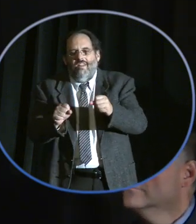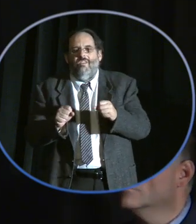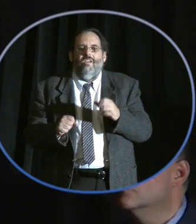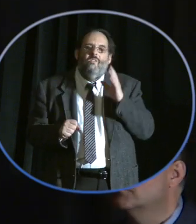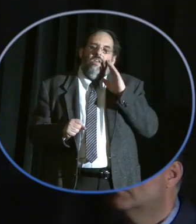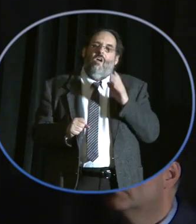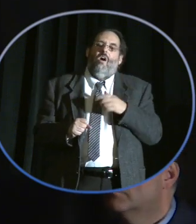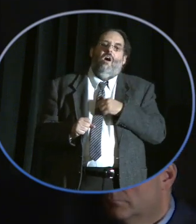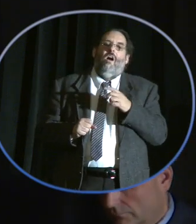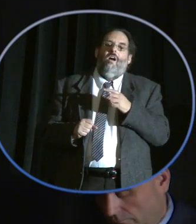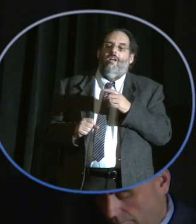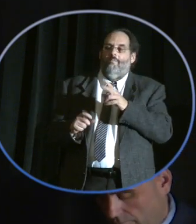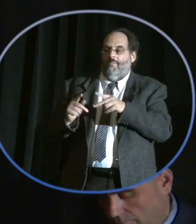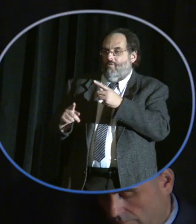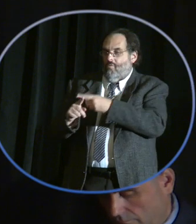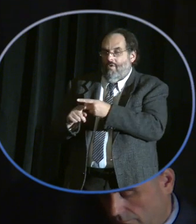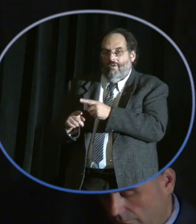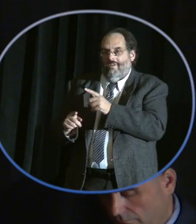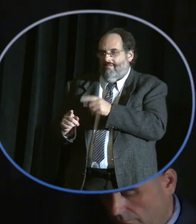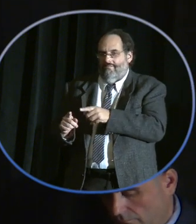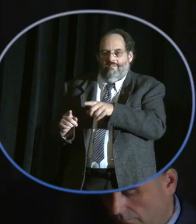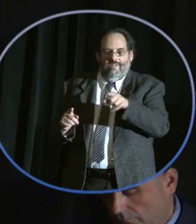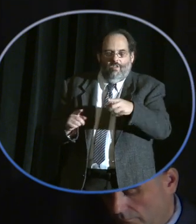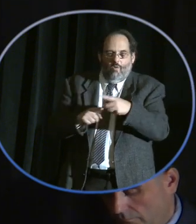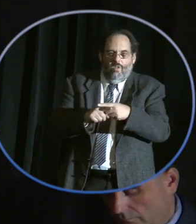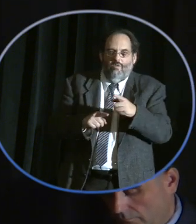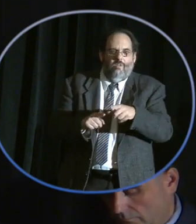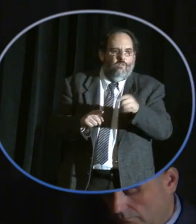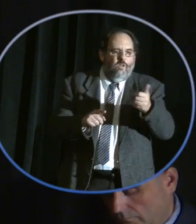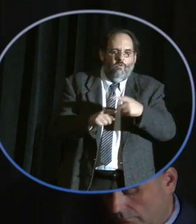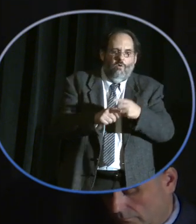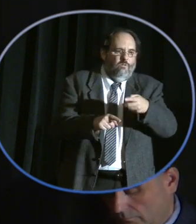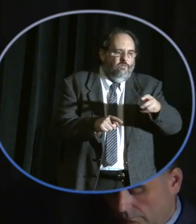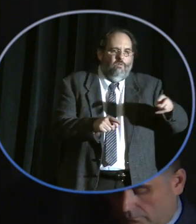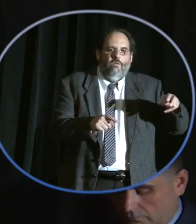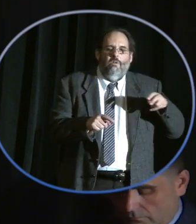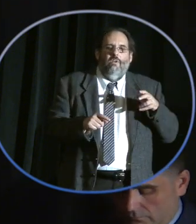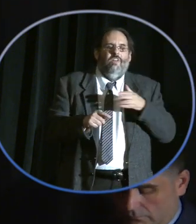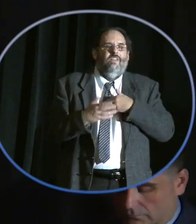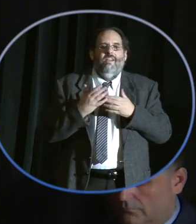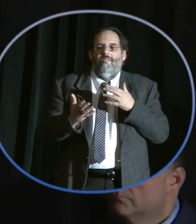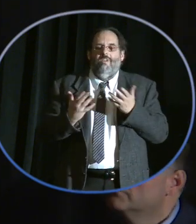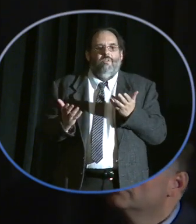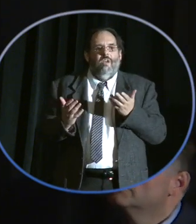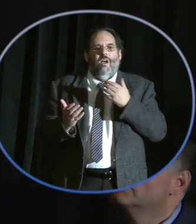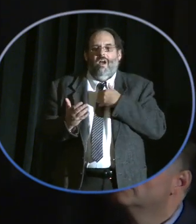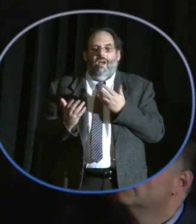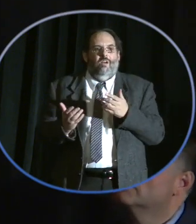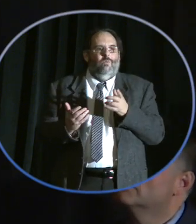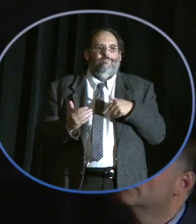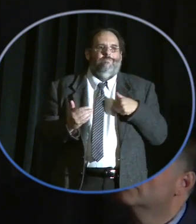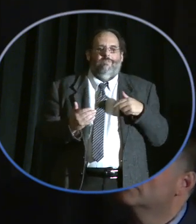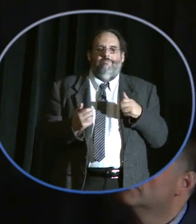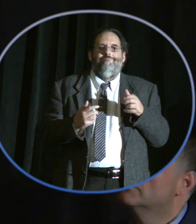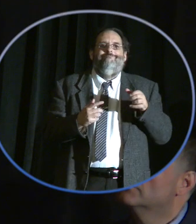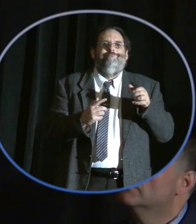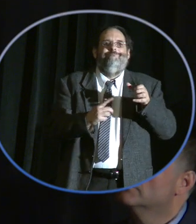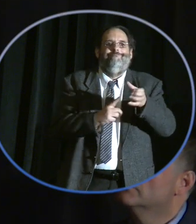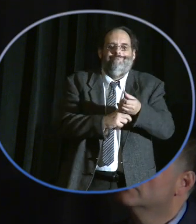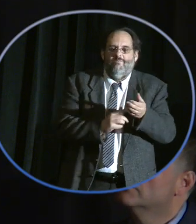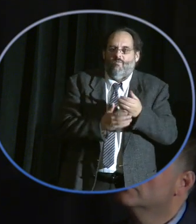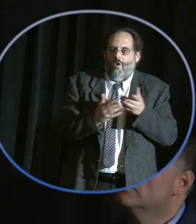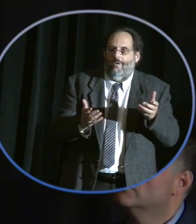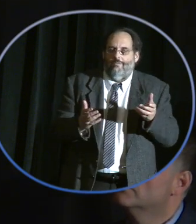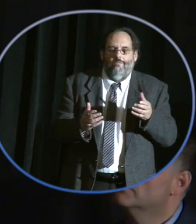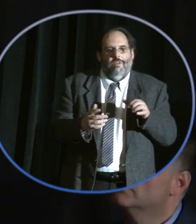young person is on a corner, to get to that corner, and when they morph to another corner, to be nimble enough to be able to get to that corner, right? This is the work